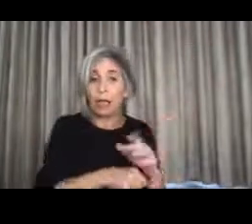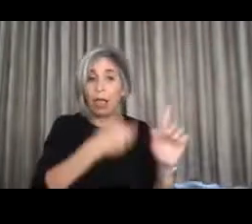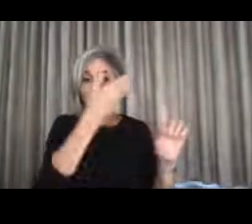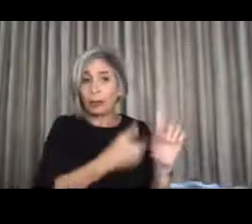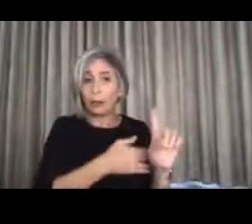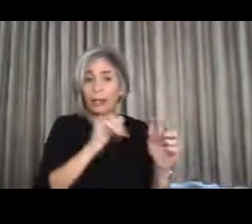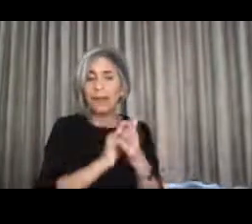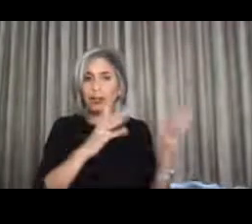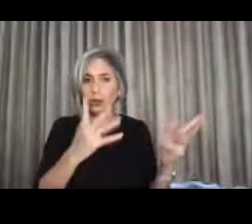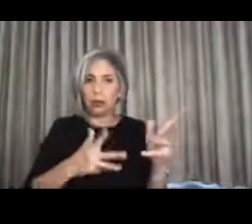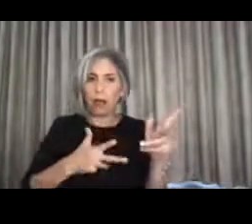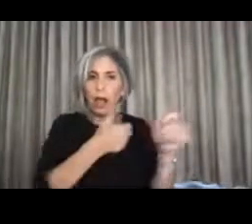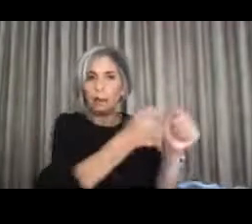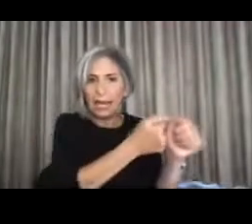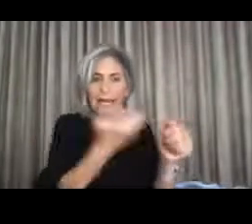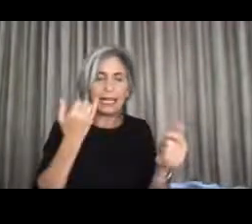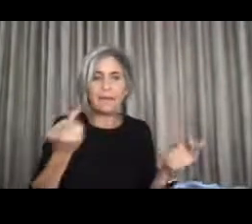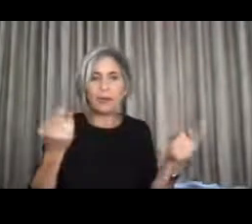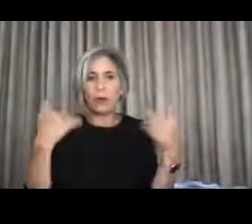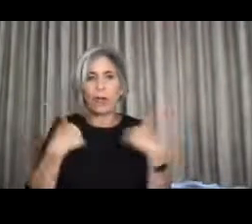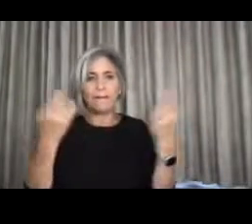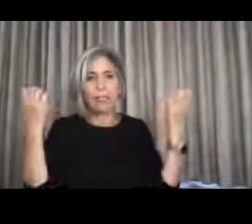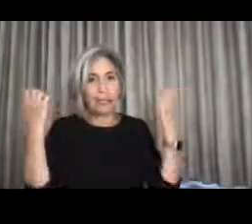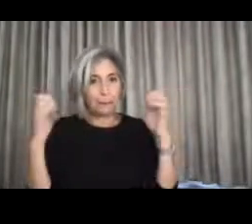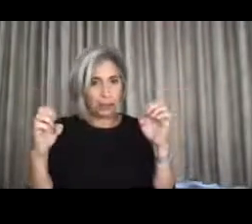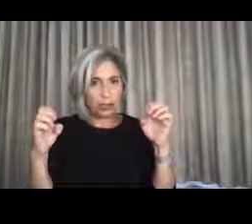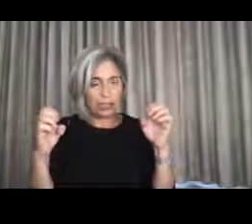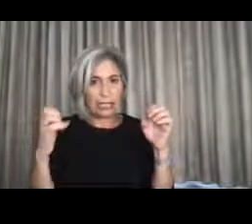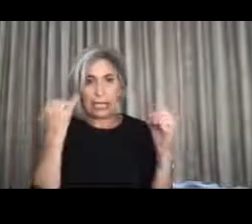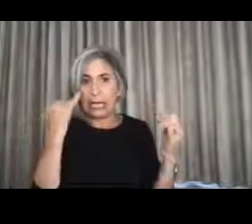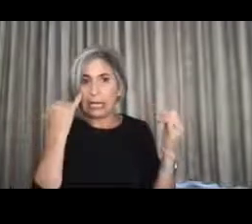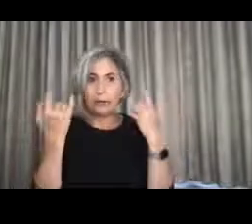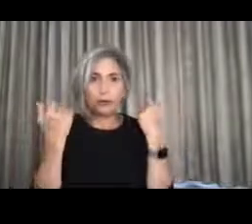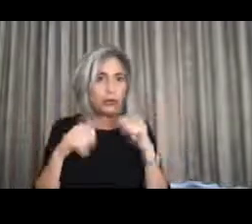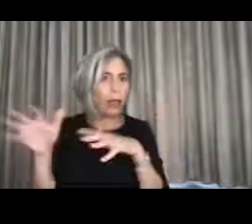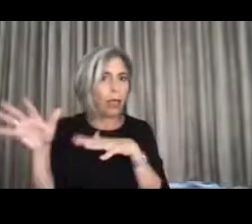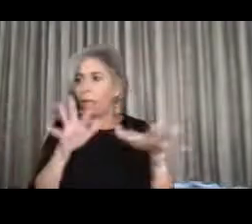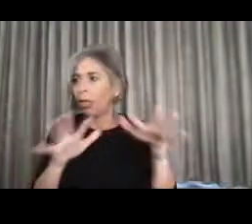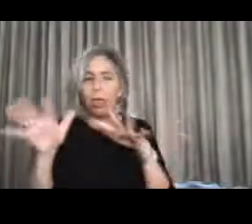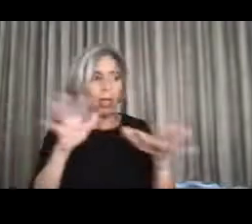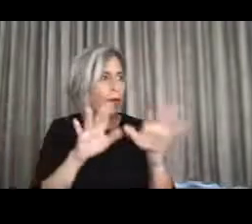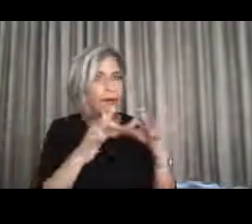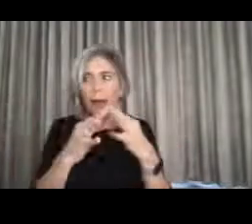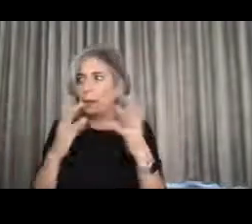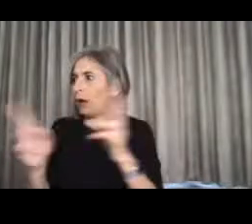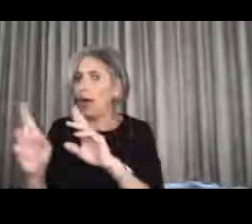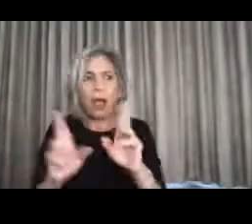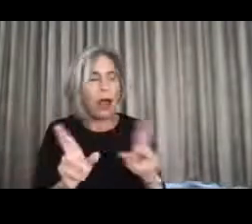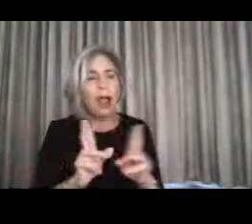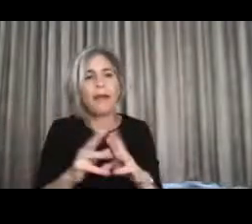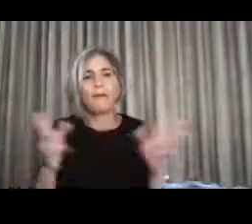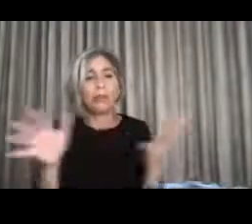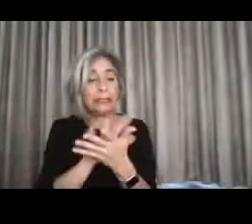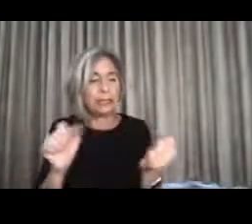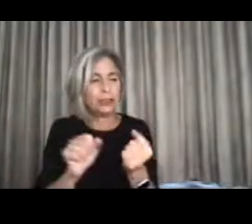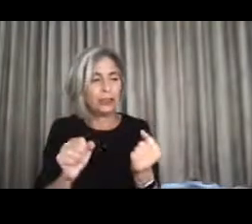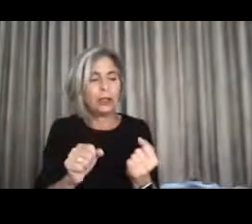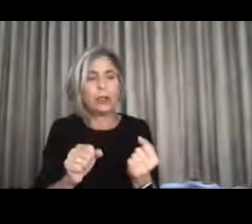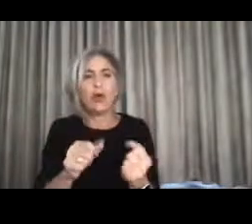to update in an emergency. In the event that you're scrambling to get the family ready for a disaster, letting everyone else know who is going to be